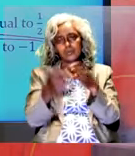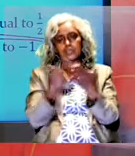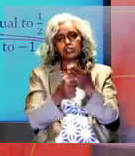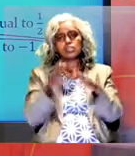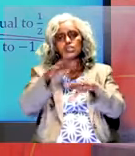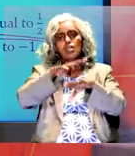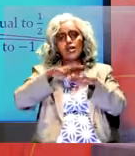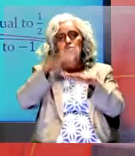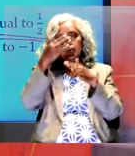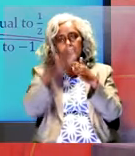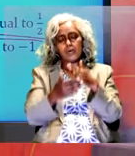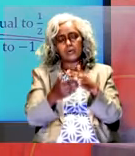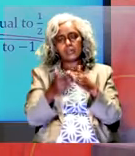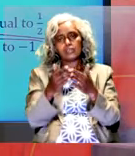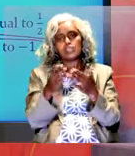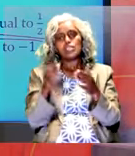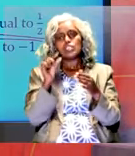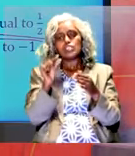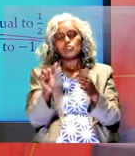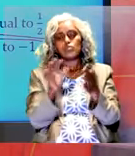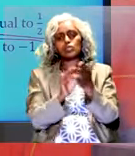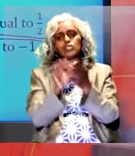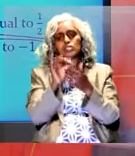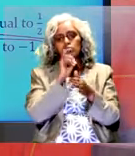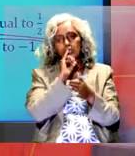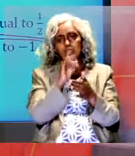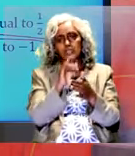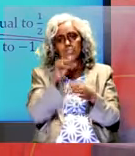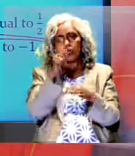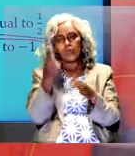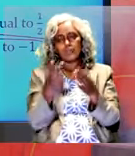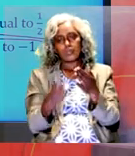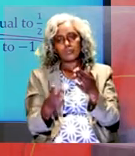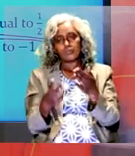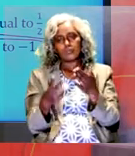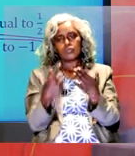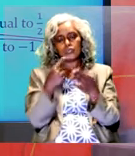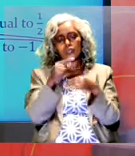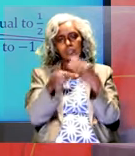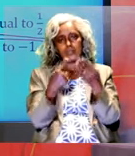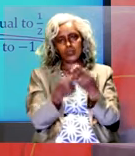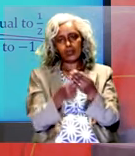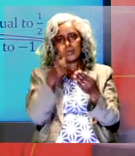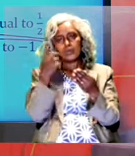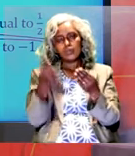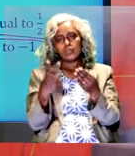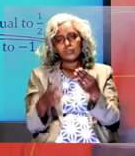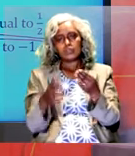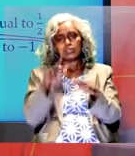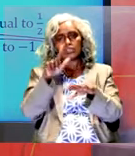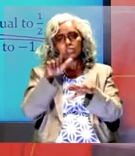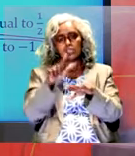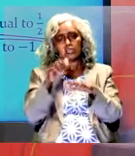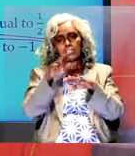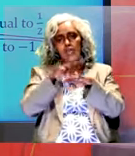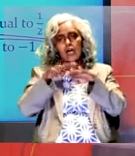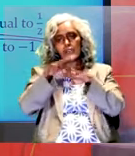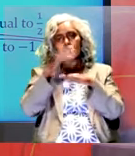bound, the smallest number is this 1 over 2. Therefore, 1 over 2 is this the least upper